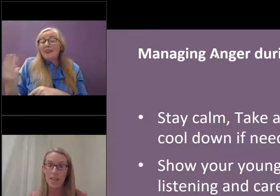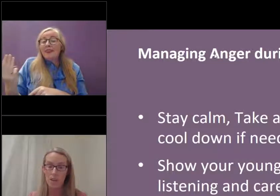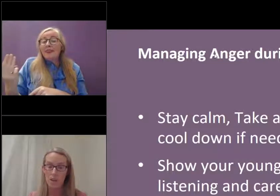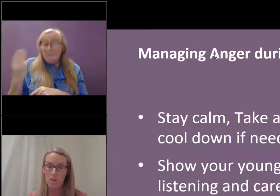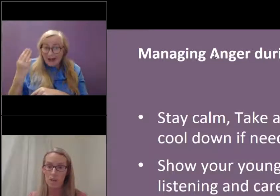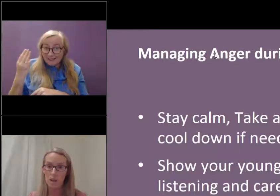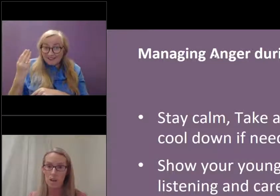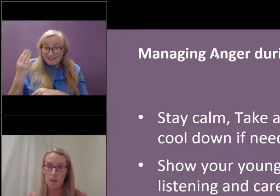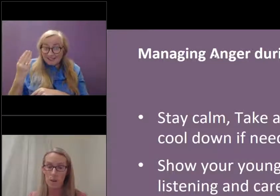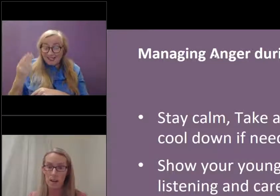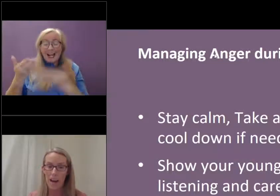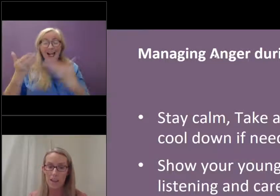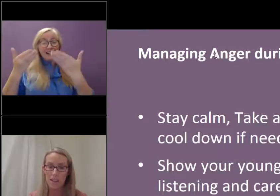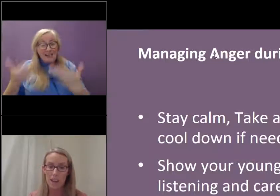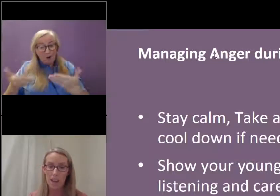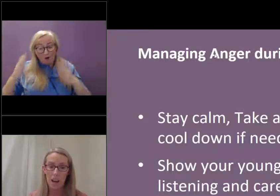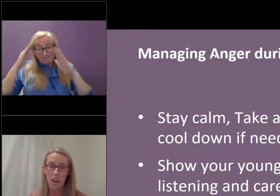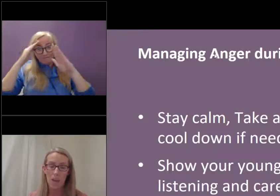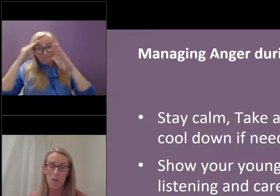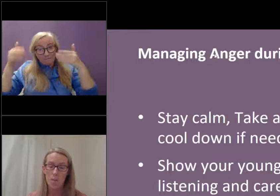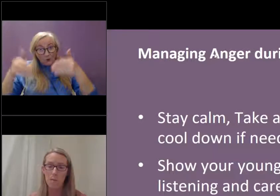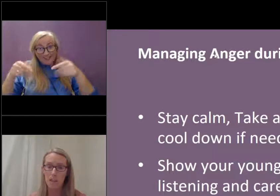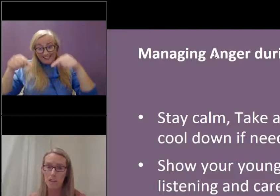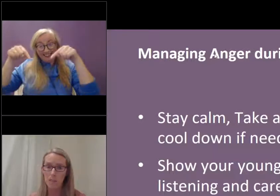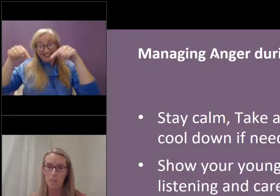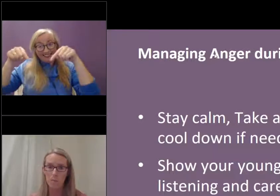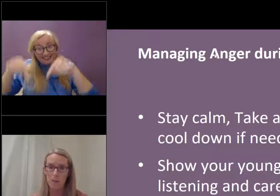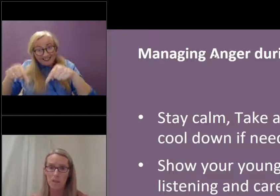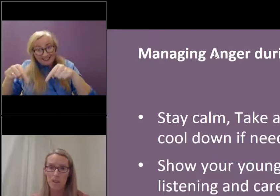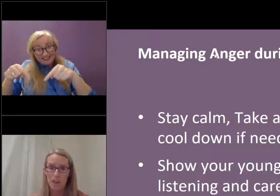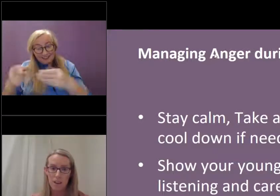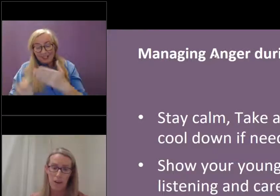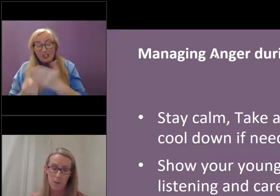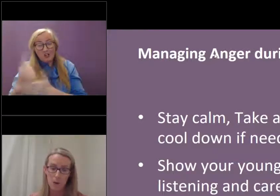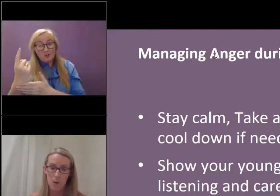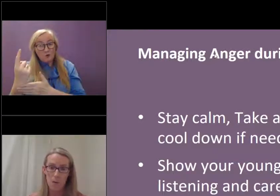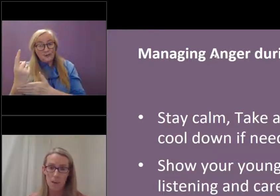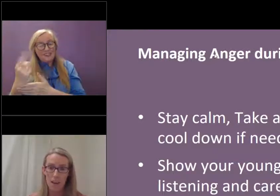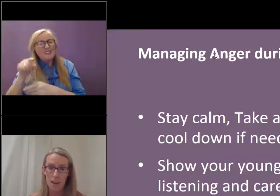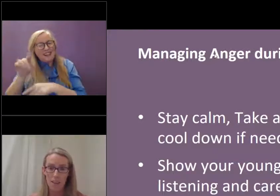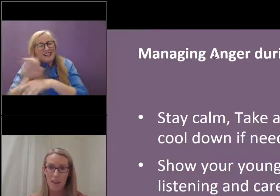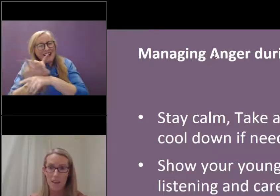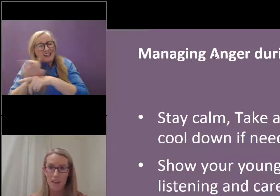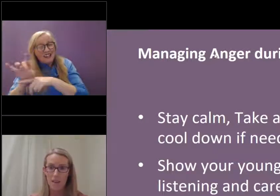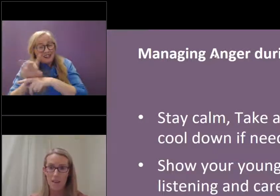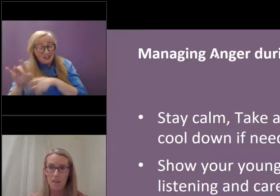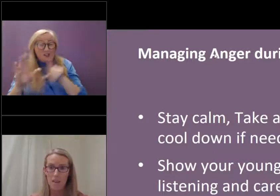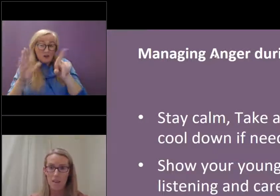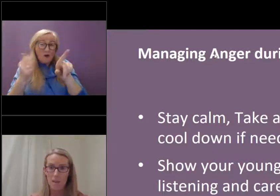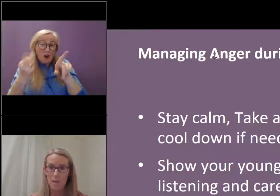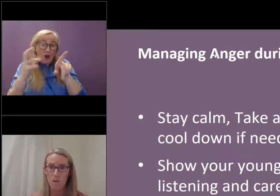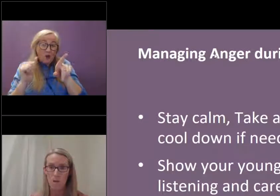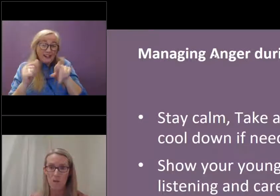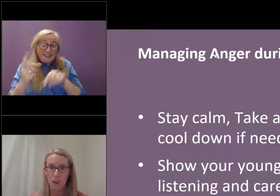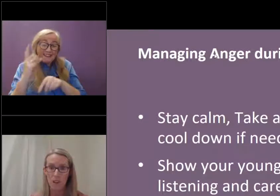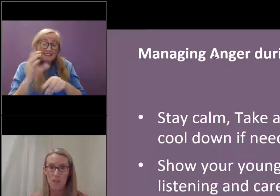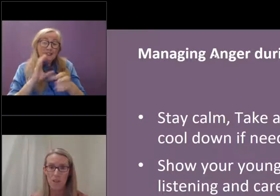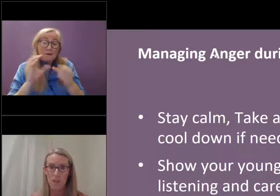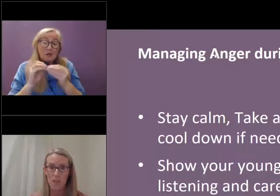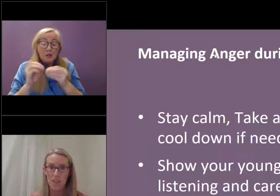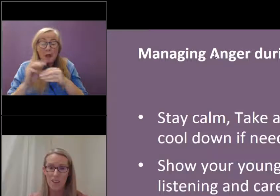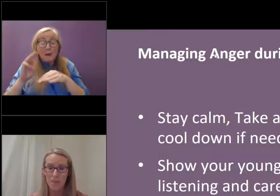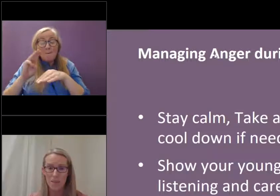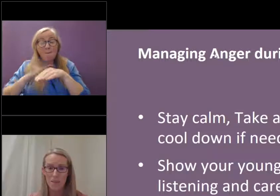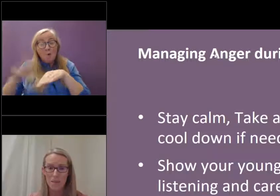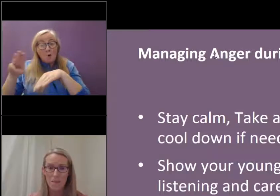focus on this issue, you know, at hand. And I know it can be really difficult, but like what Laura's saying there, it's much more effective.